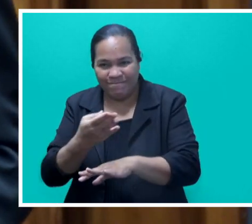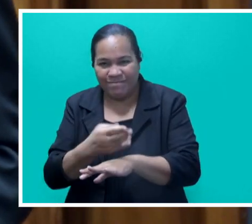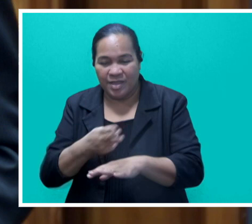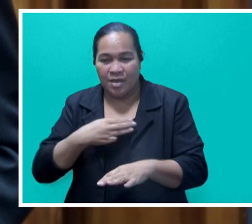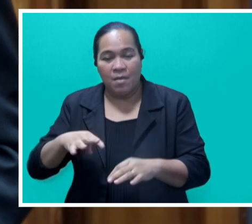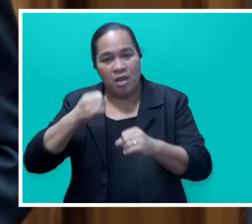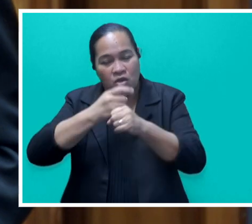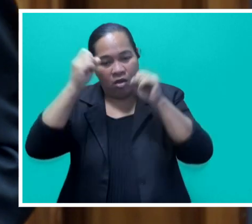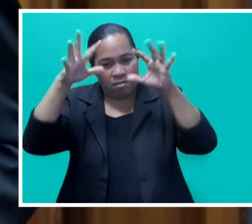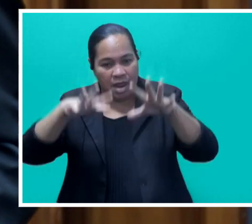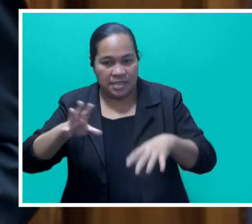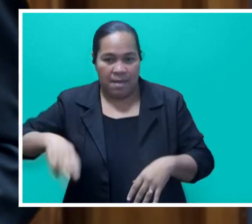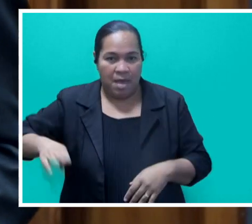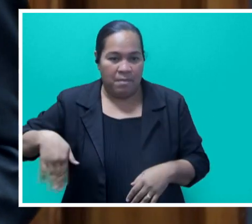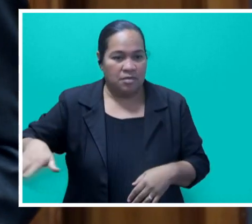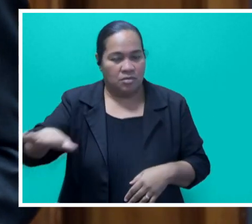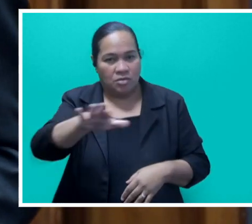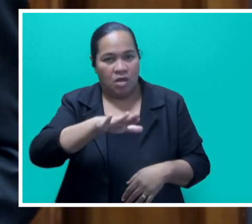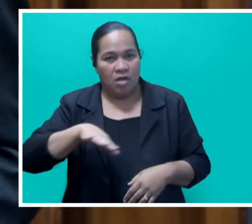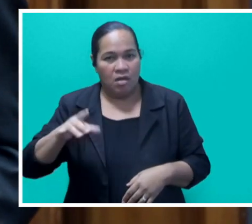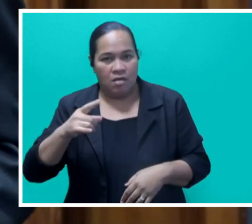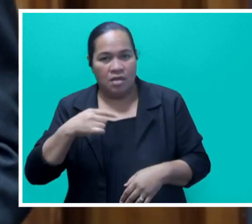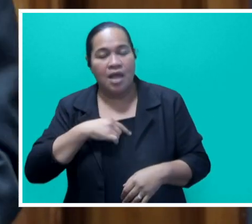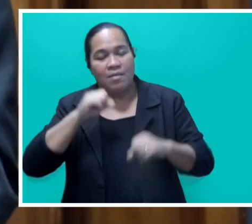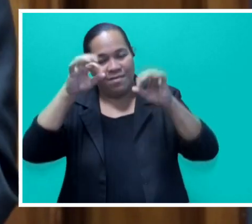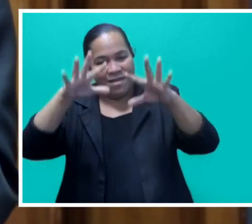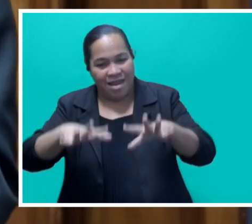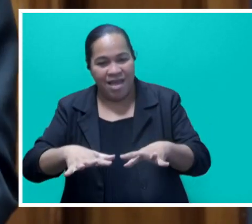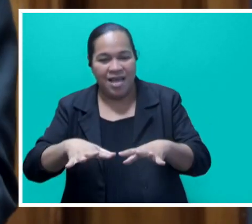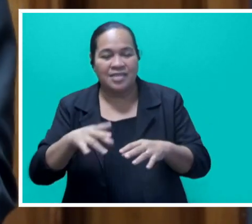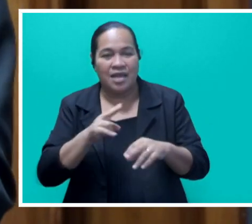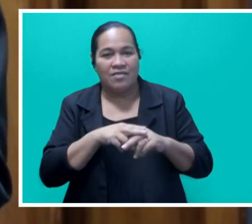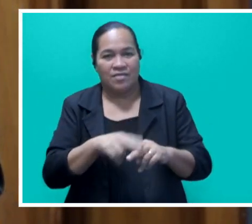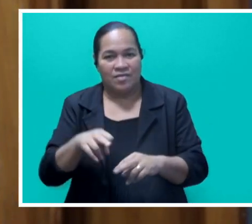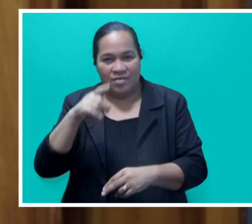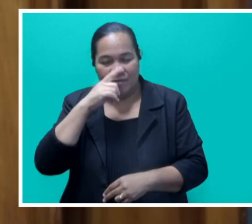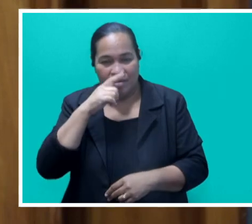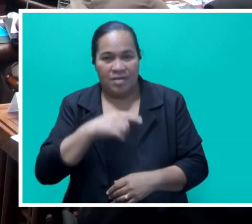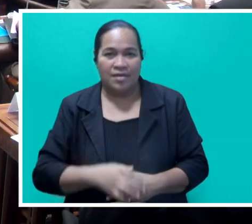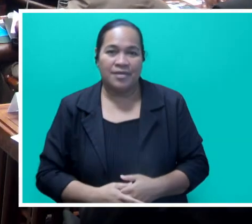members of this august house, and may God bless the people of Fiji. Naka.